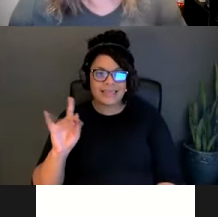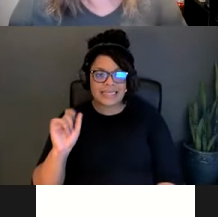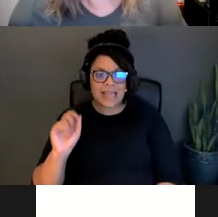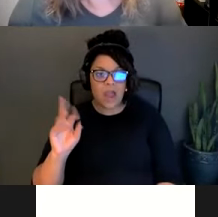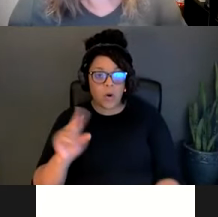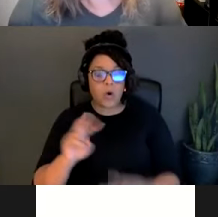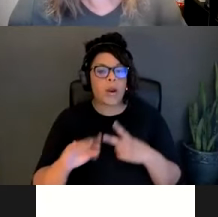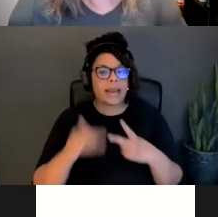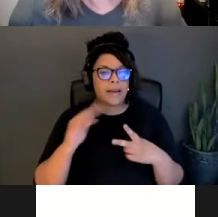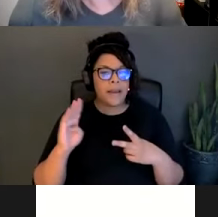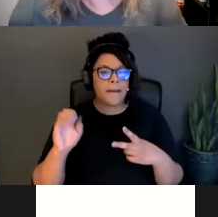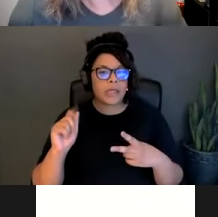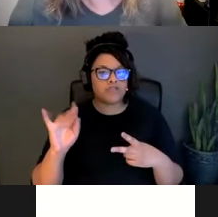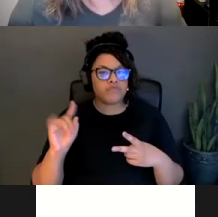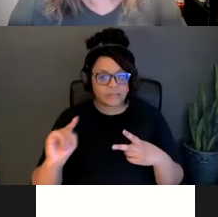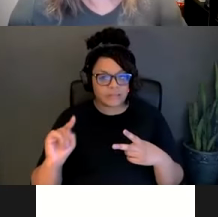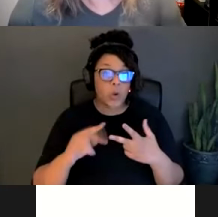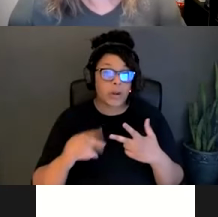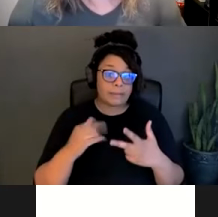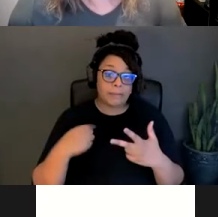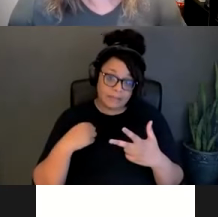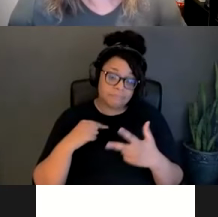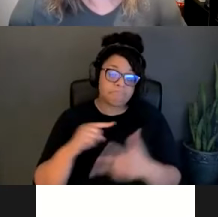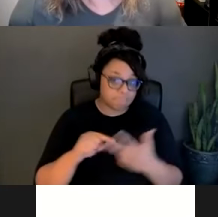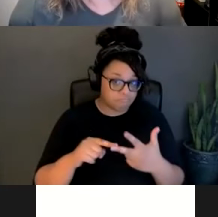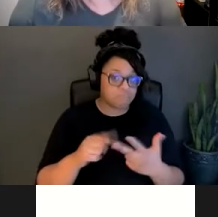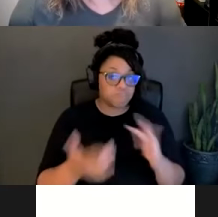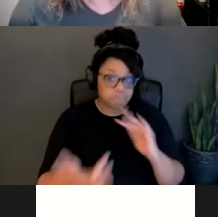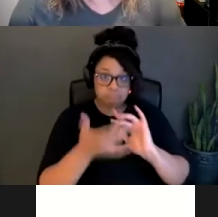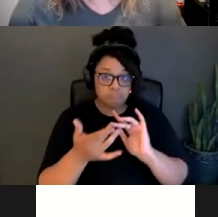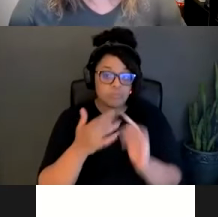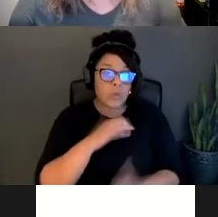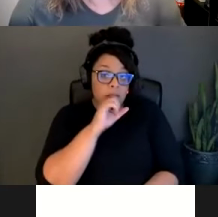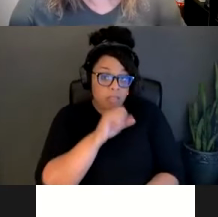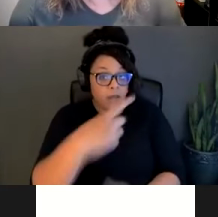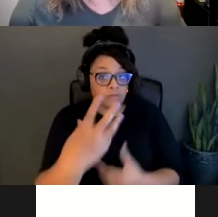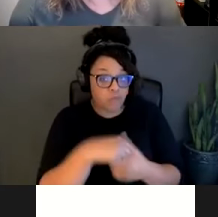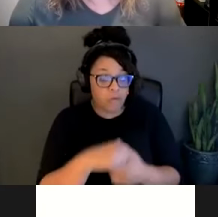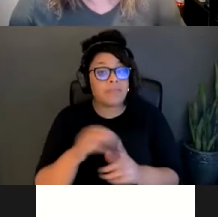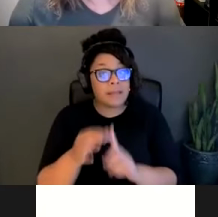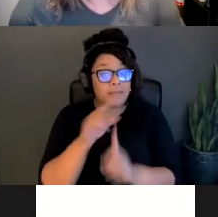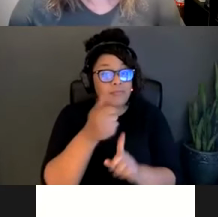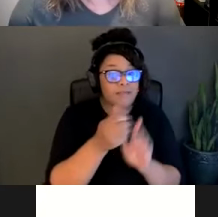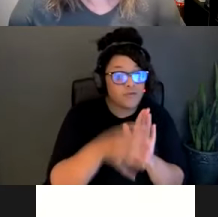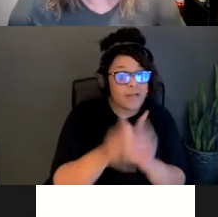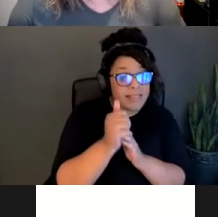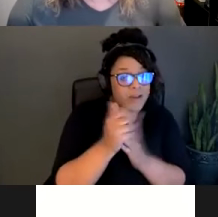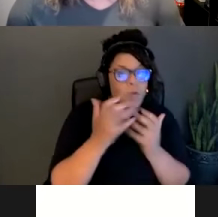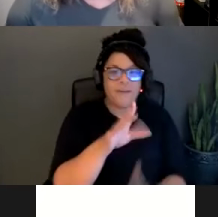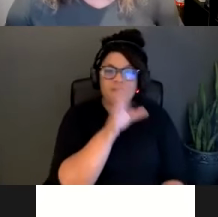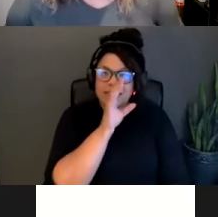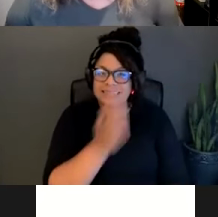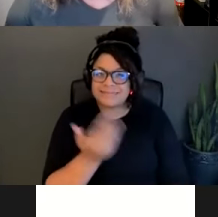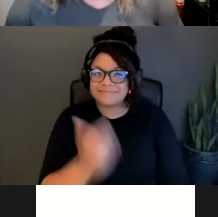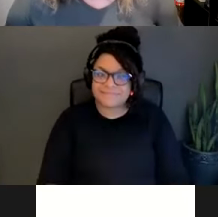email Beatrice or I about that. We would love to have you, and especially if you are a student leader, we'd love your voice.